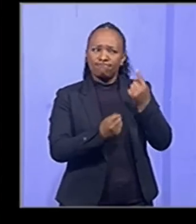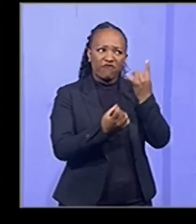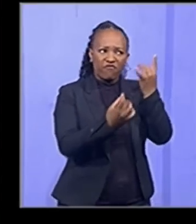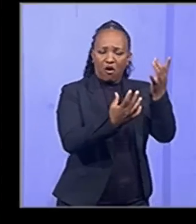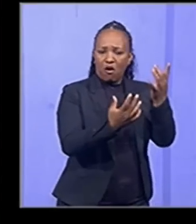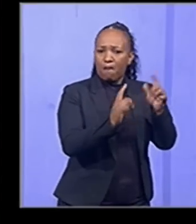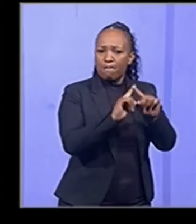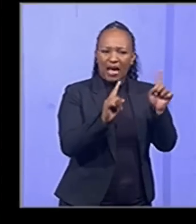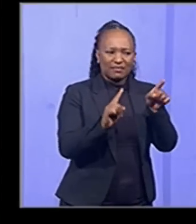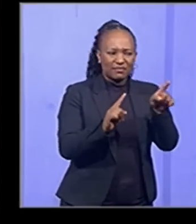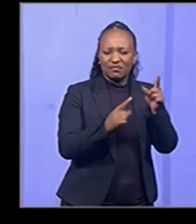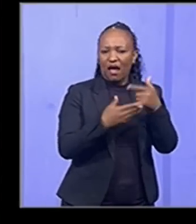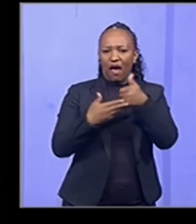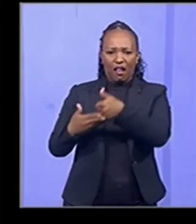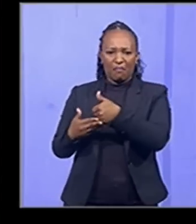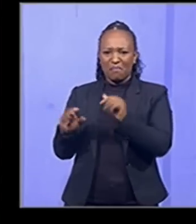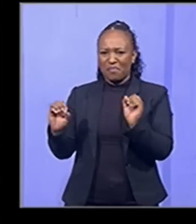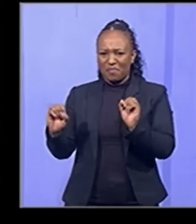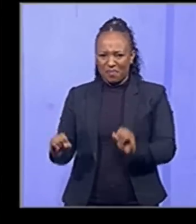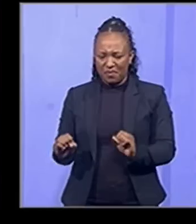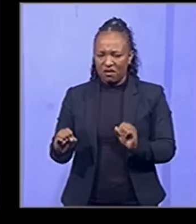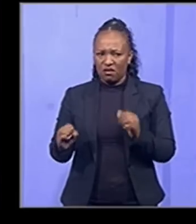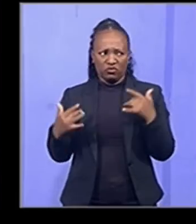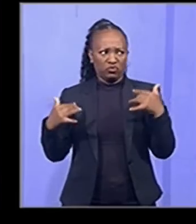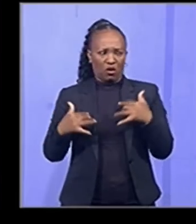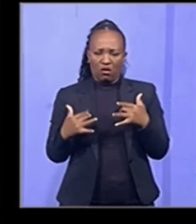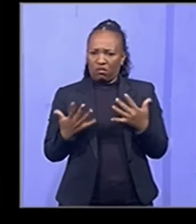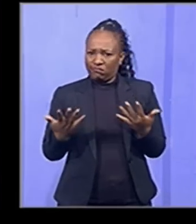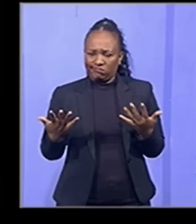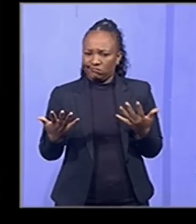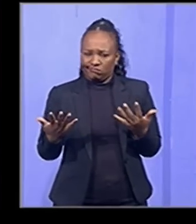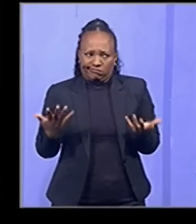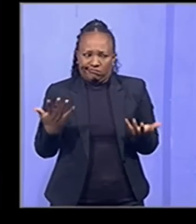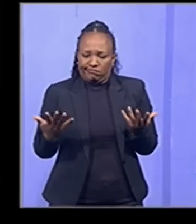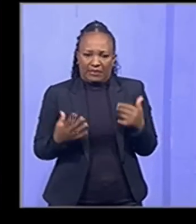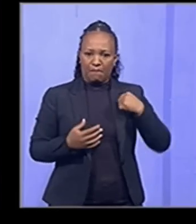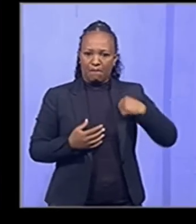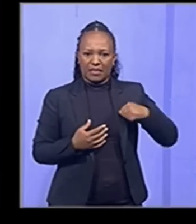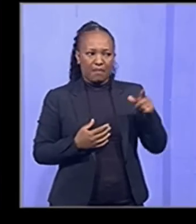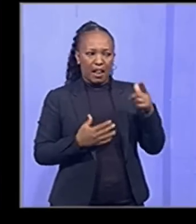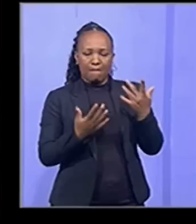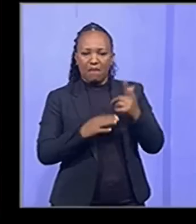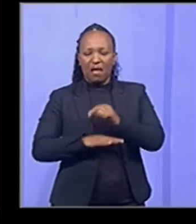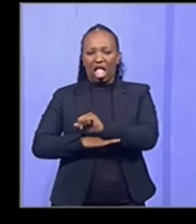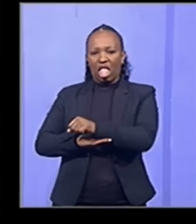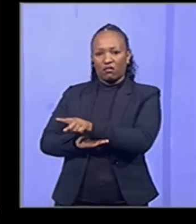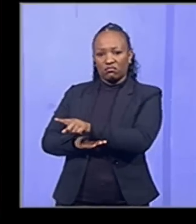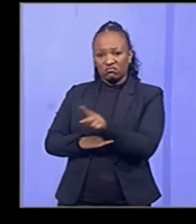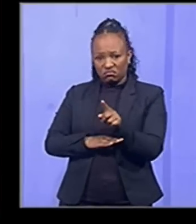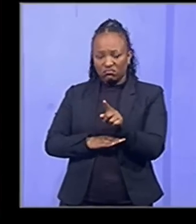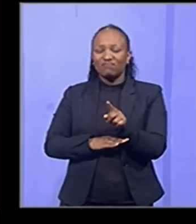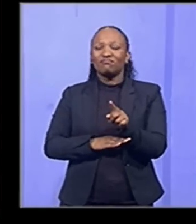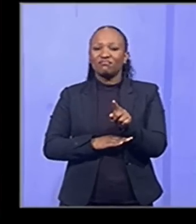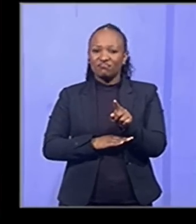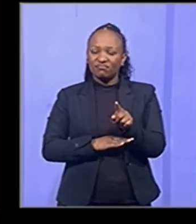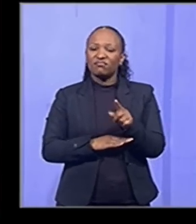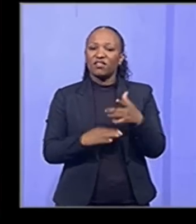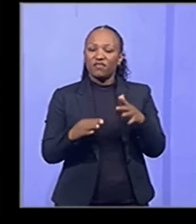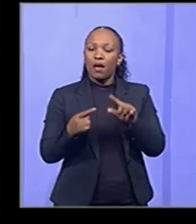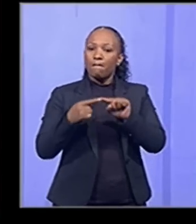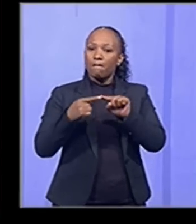ntle le thuso epe e leng se se makatsang thata mo e bileng ba tsaya gore masepala ga o ba tseetsia. Dintlha tse di